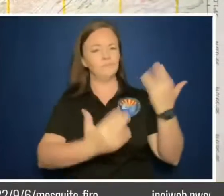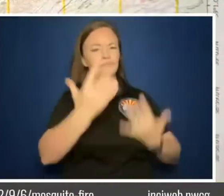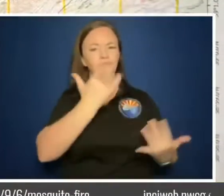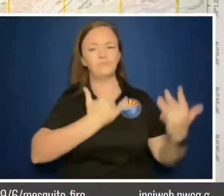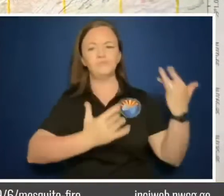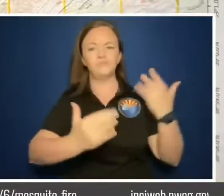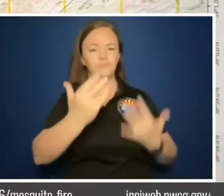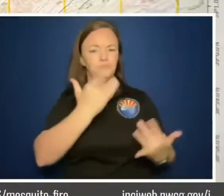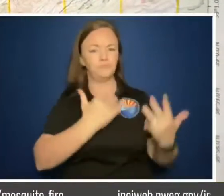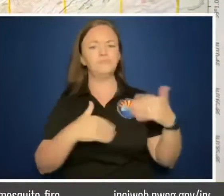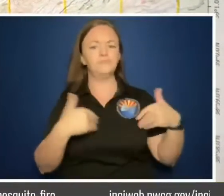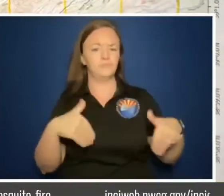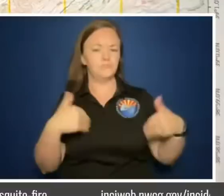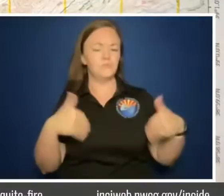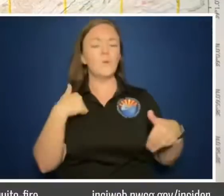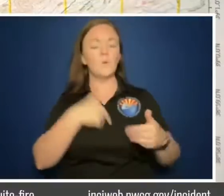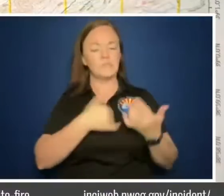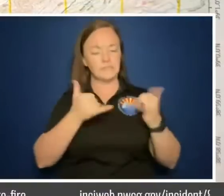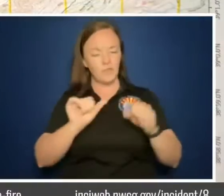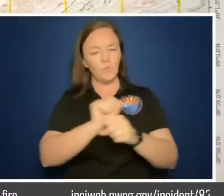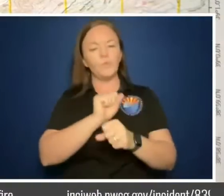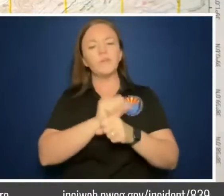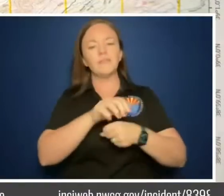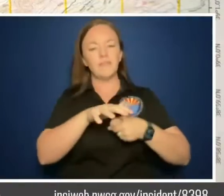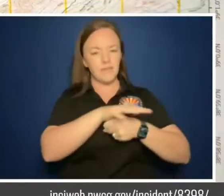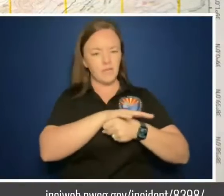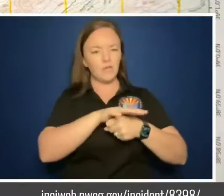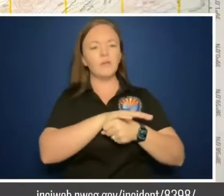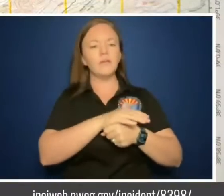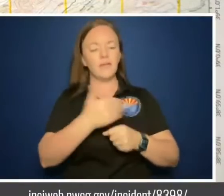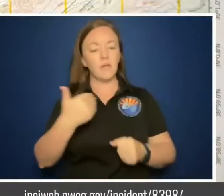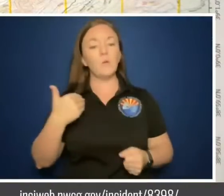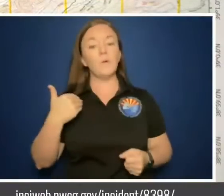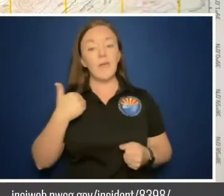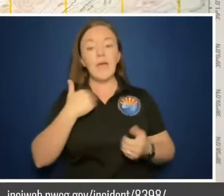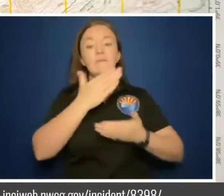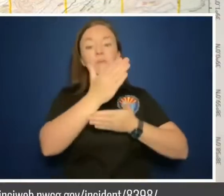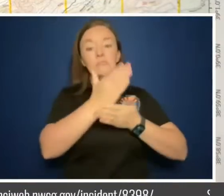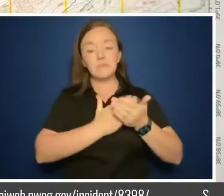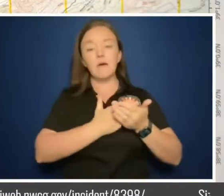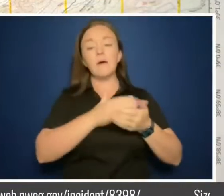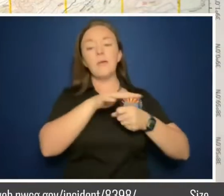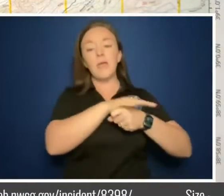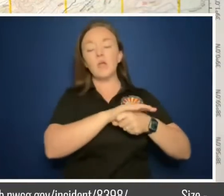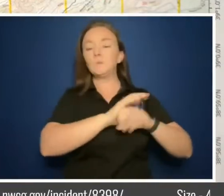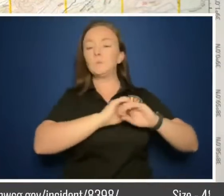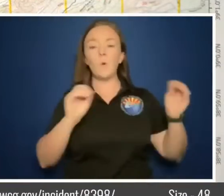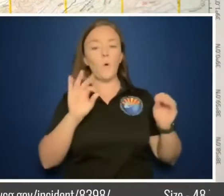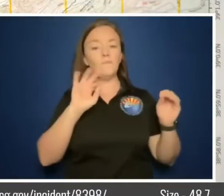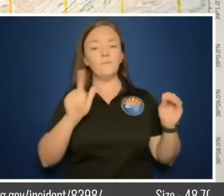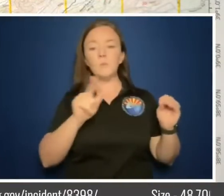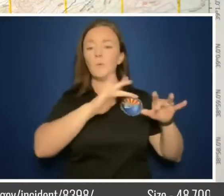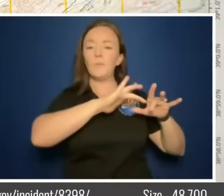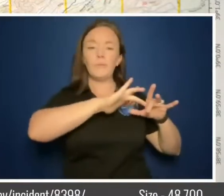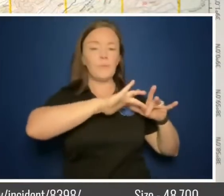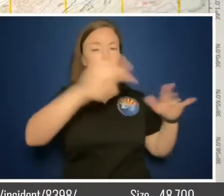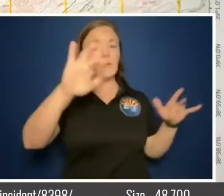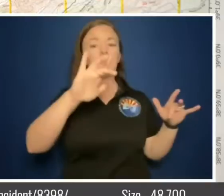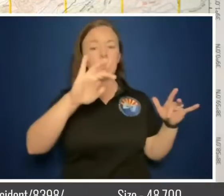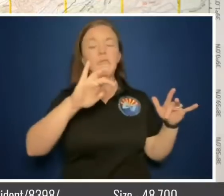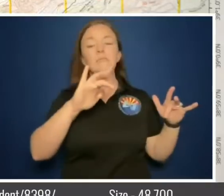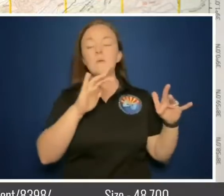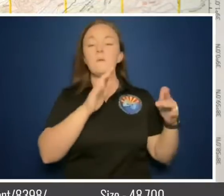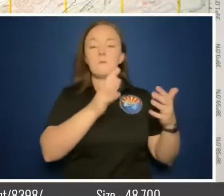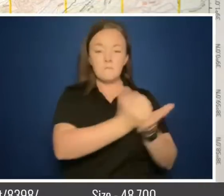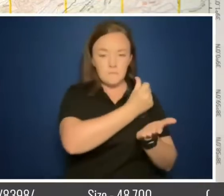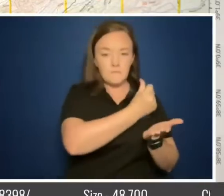with our cooperators that have pre-existing fuel breaks in that area. We're also looking at utilizing some of the pre-existing burn